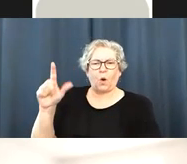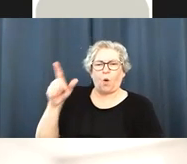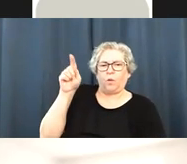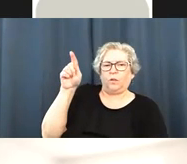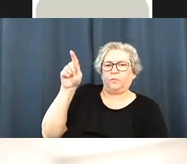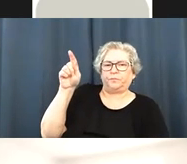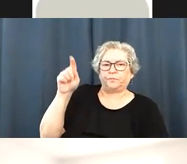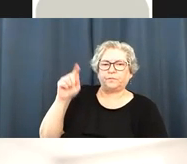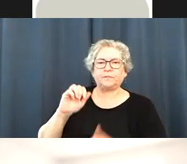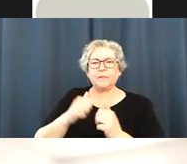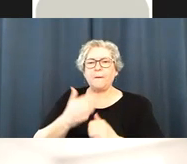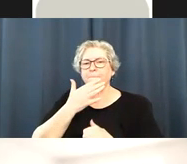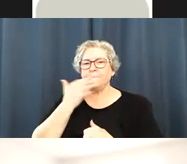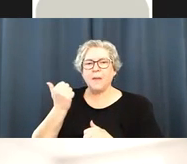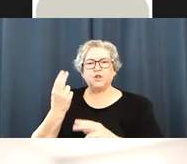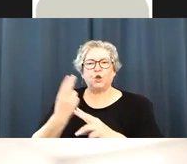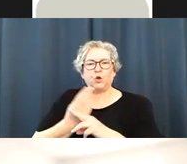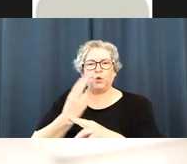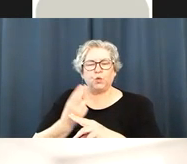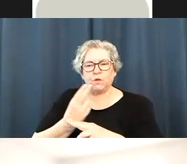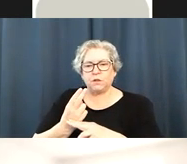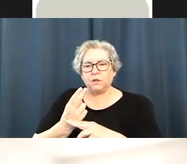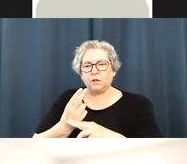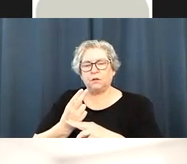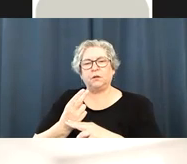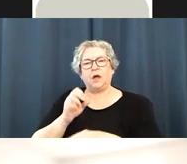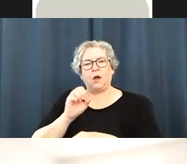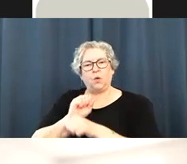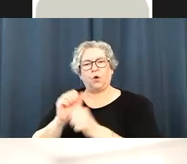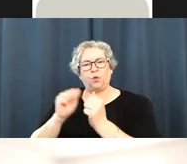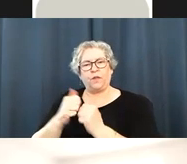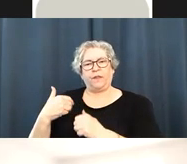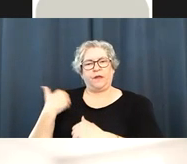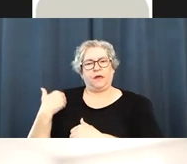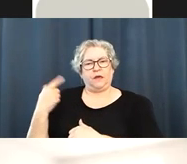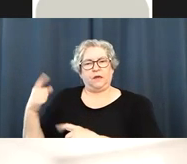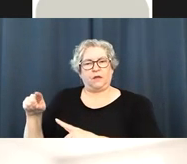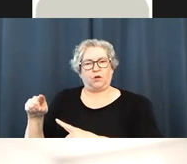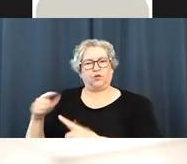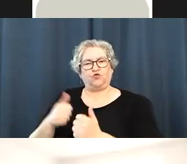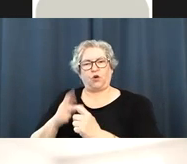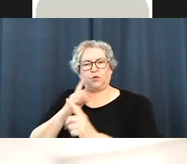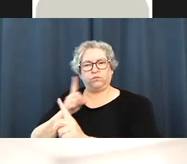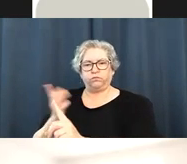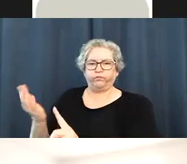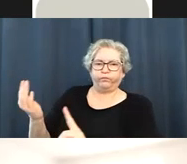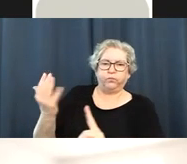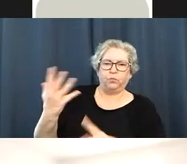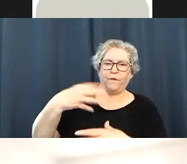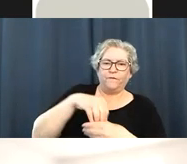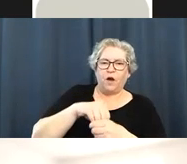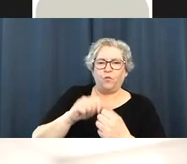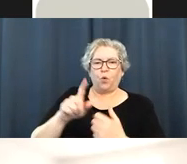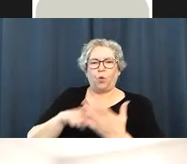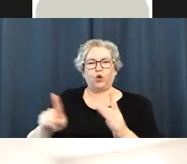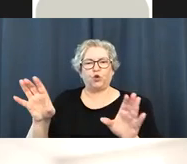can you best use and work with the young adults that you're trying to target and get involved in what you're